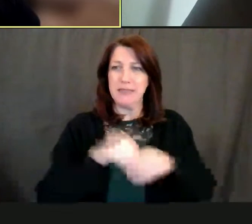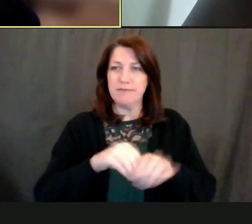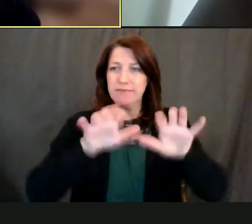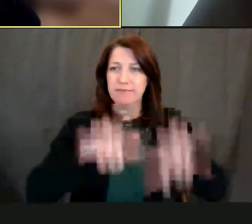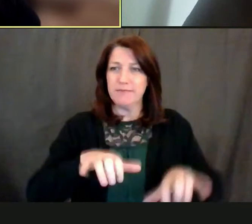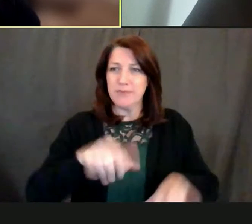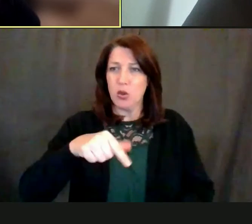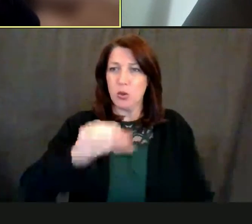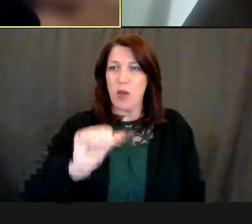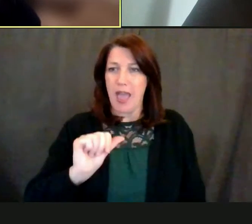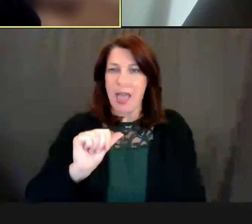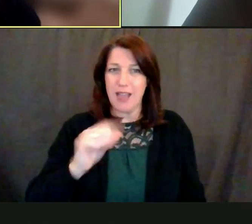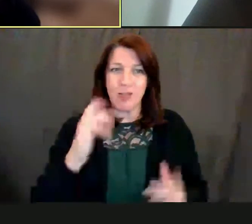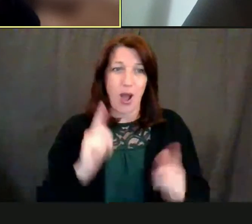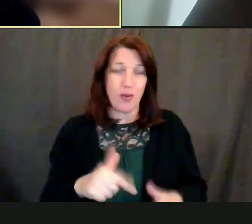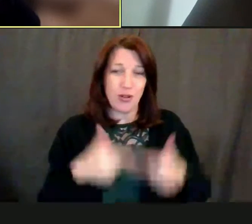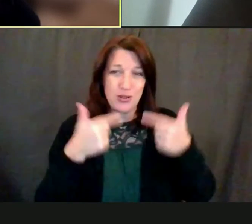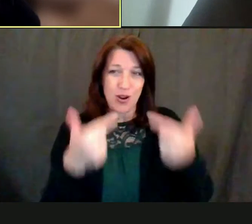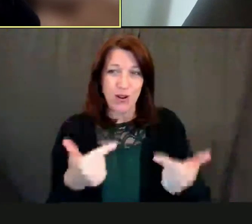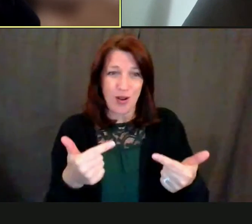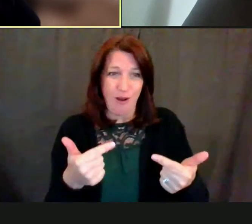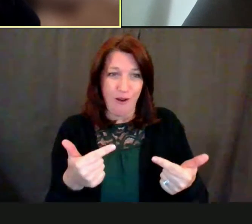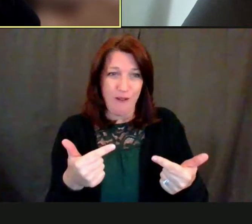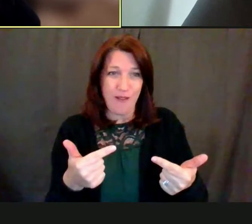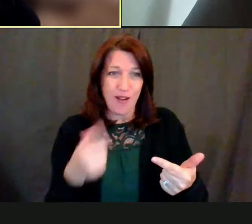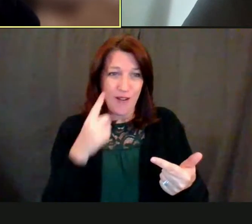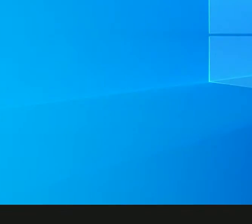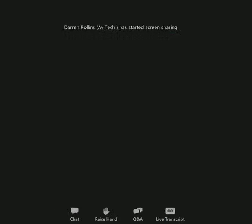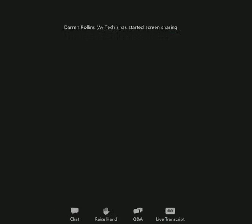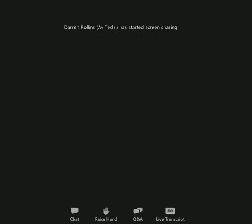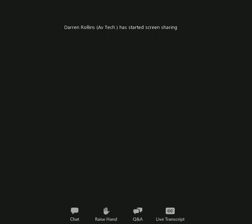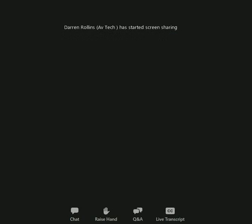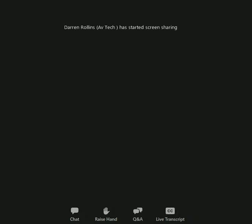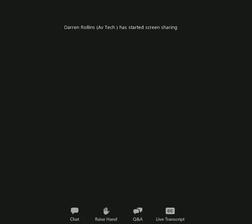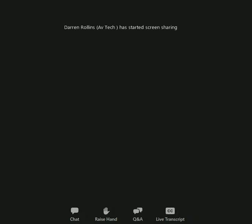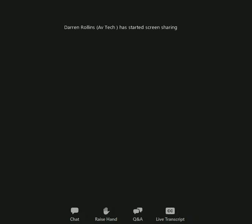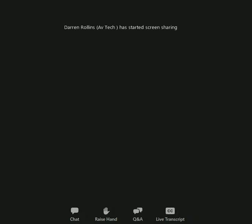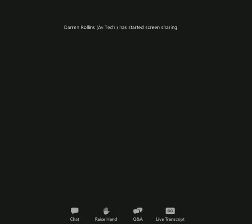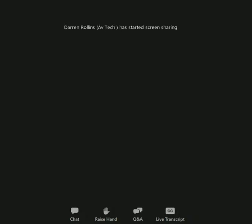and turn it over so we can get the recording started. Thank you.